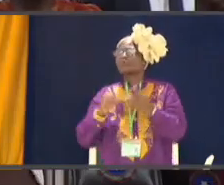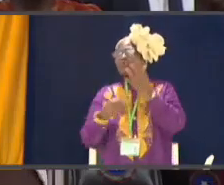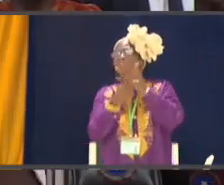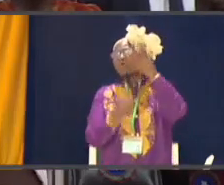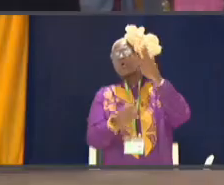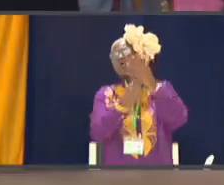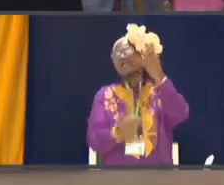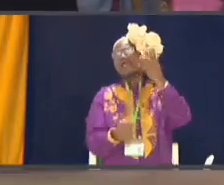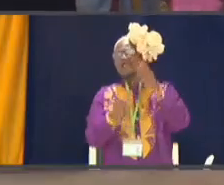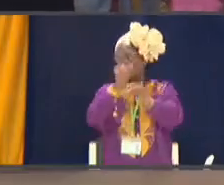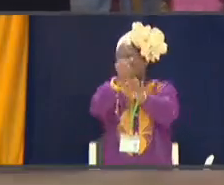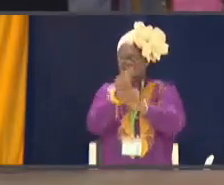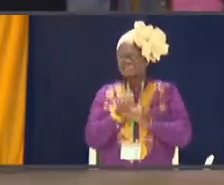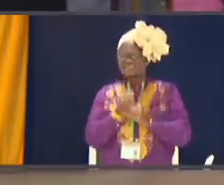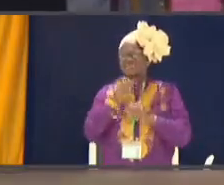Receive in Jesus' name. Amen.